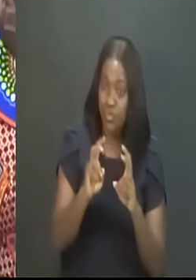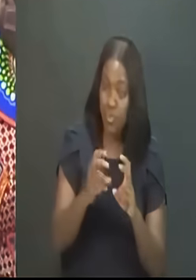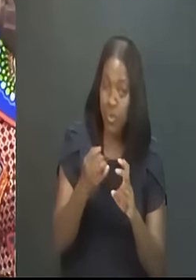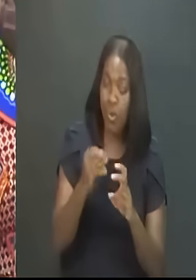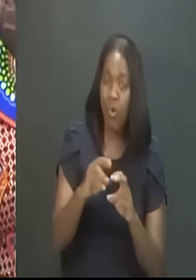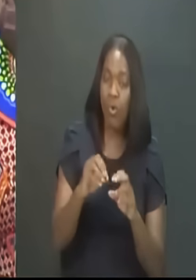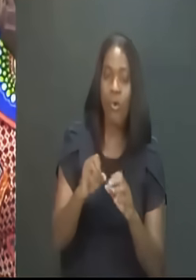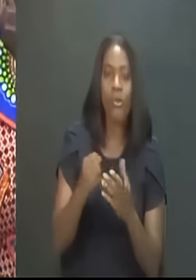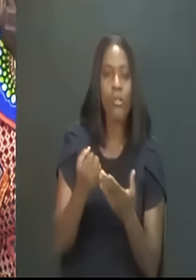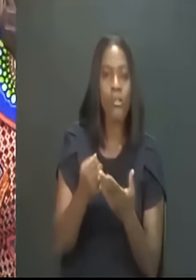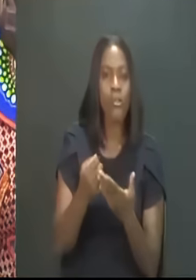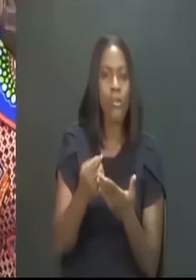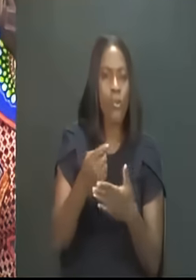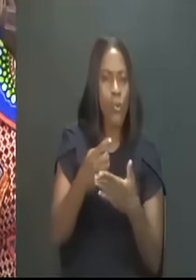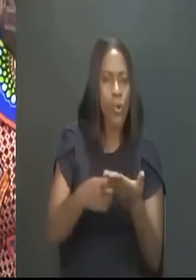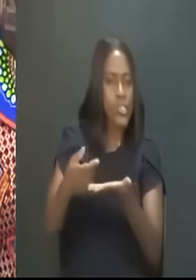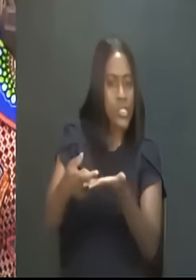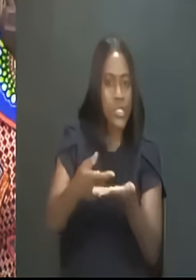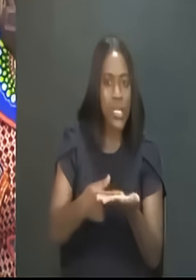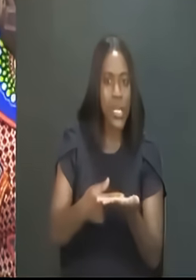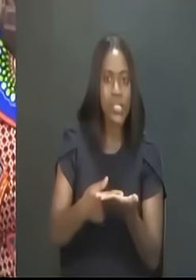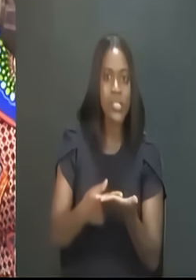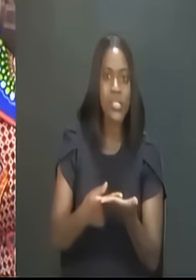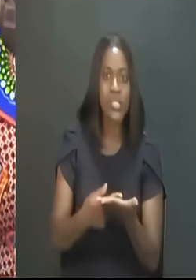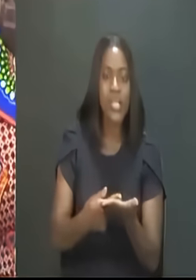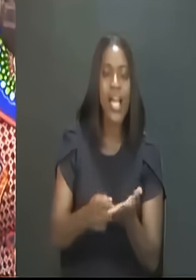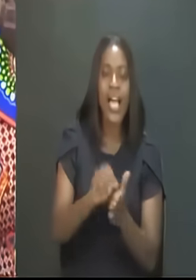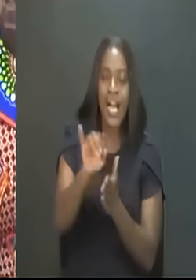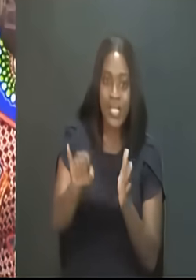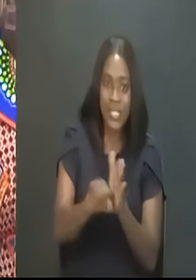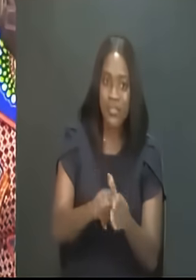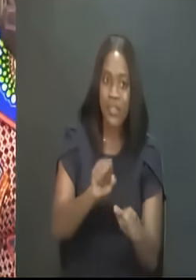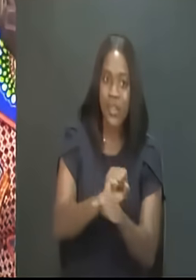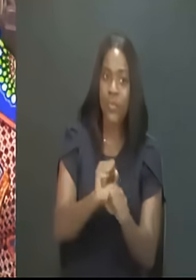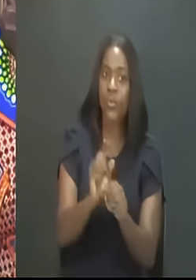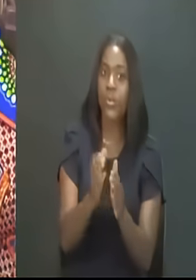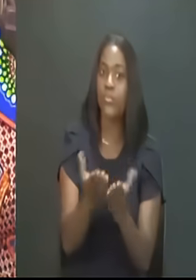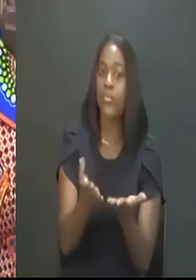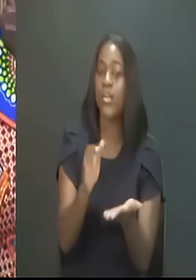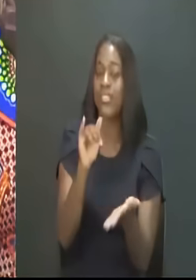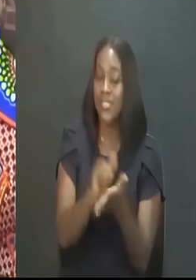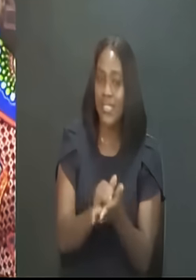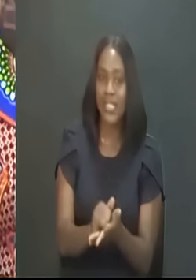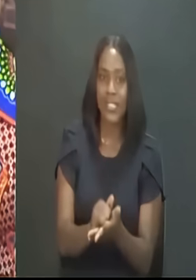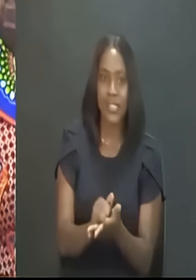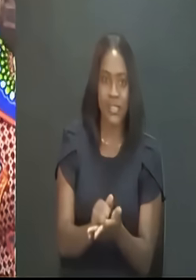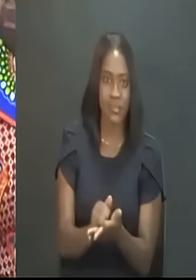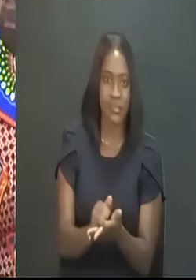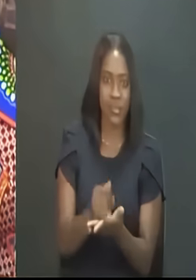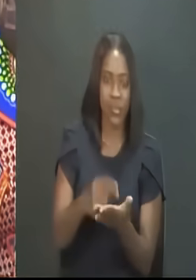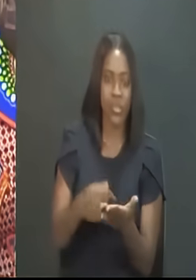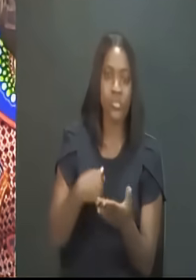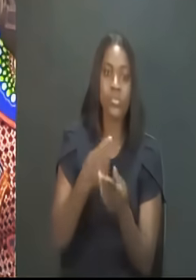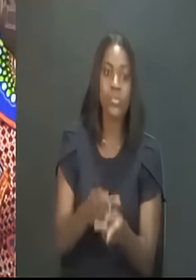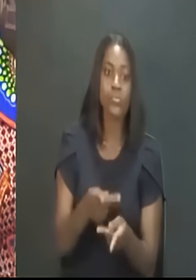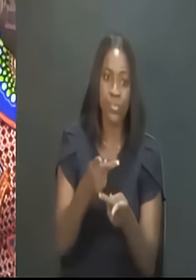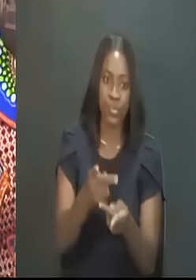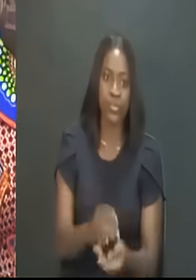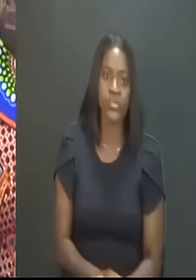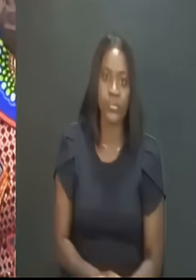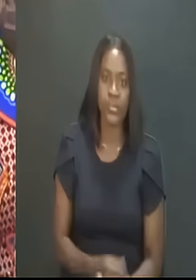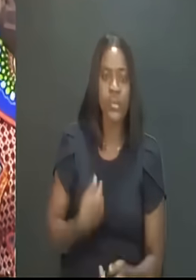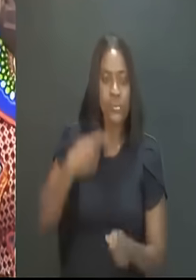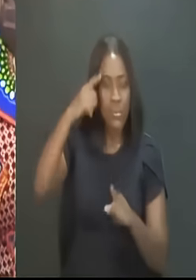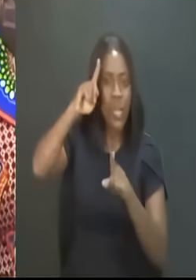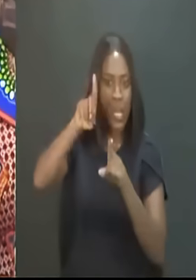on the order paper. That is the burden of my call. Okay. Yes, so I agree with you on that score. And